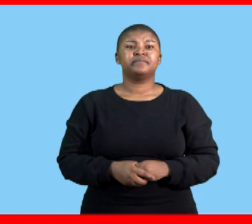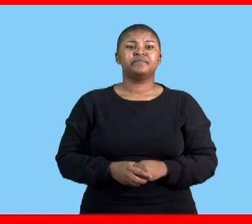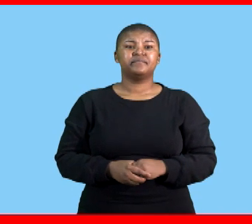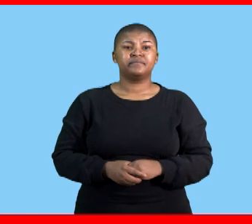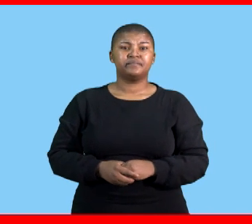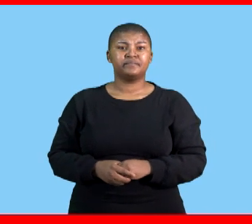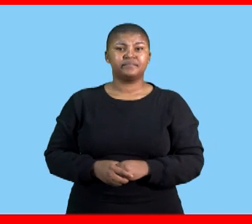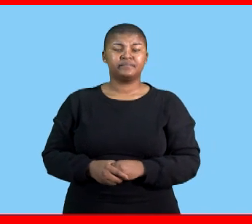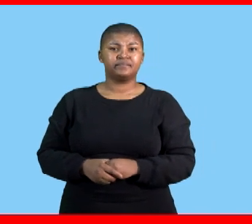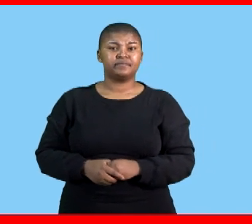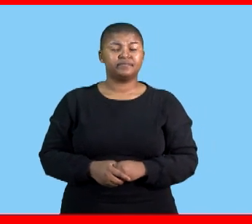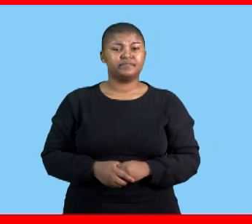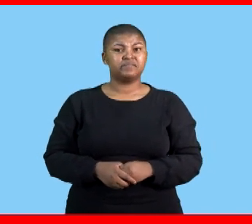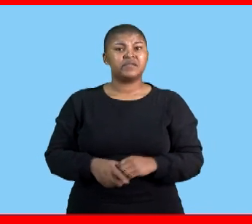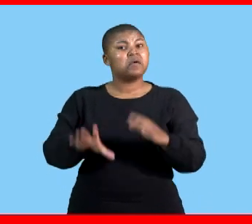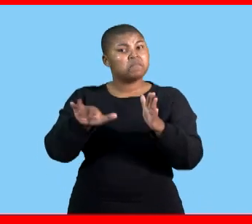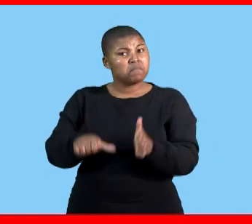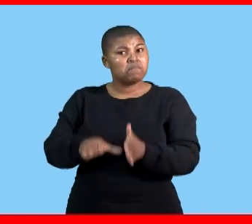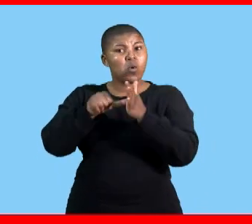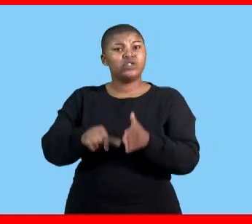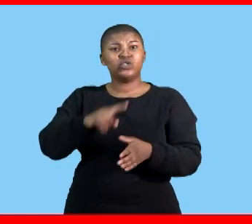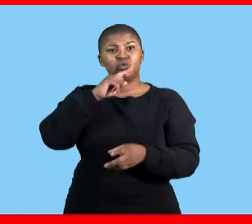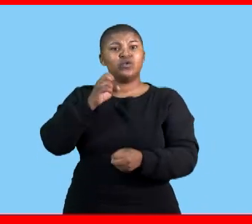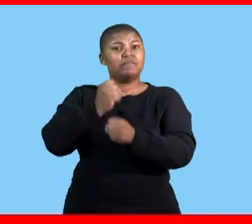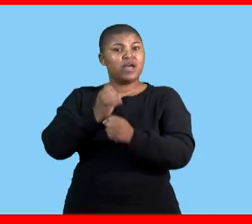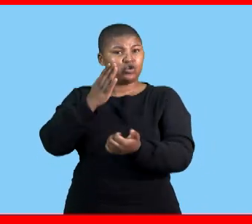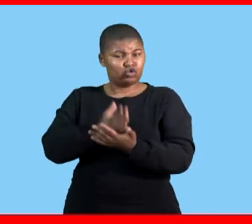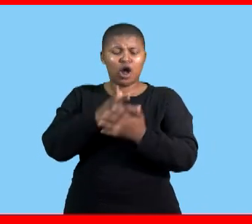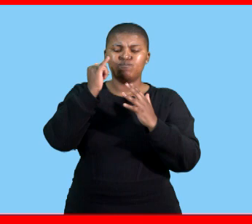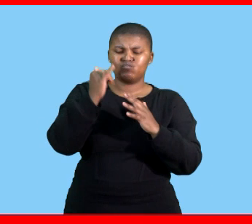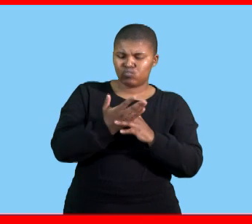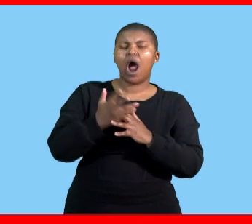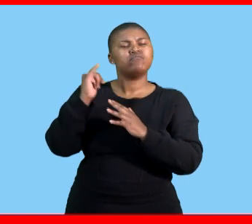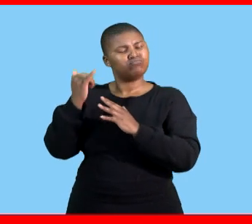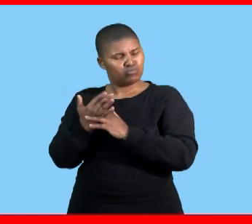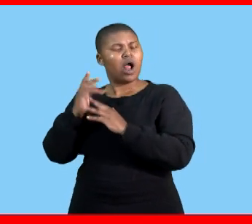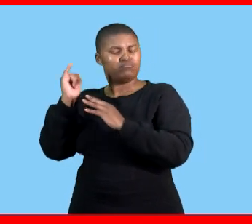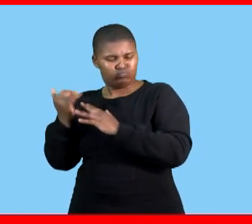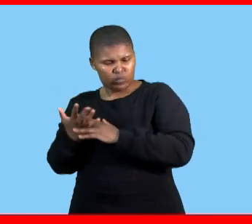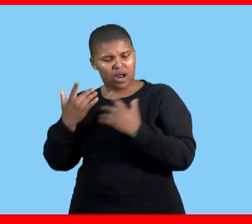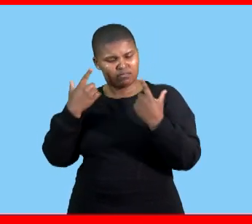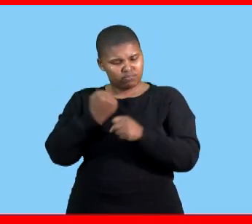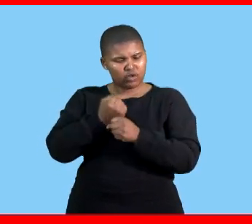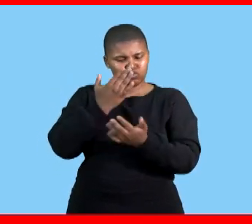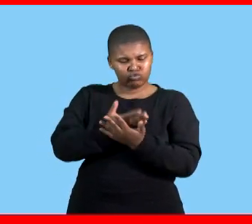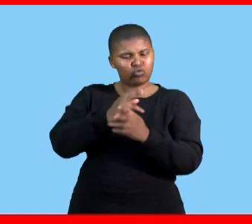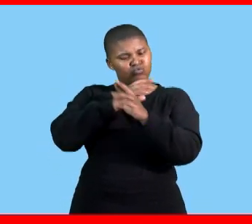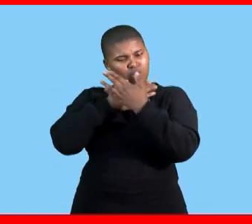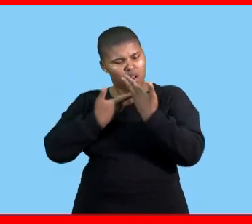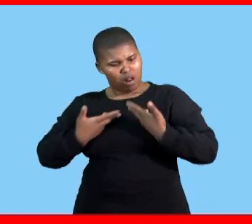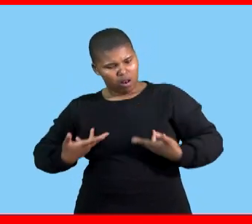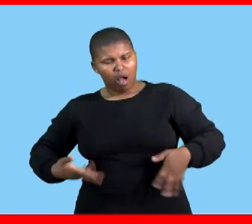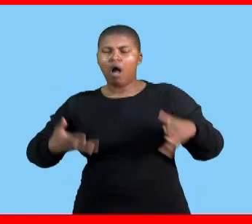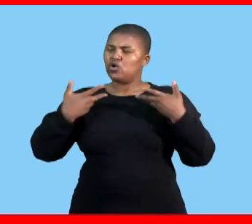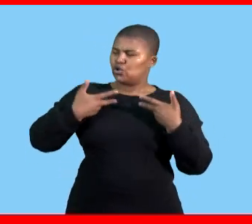It's very important to also take regular breaks to relax as well as to recharge. Now, you